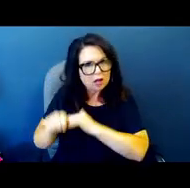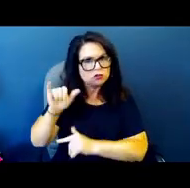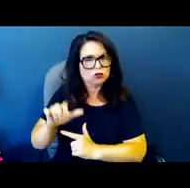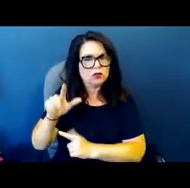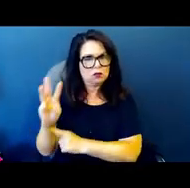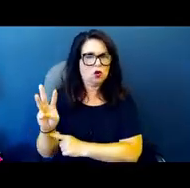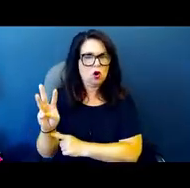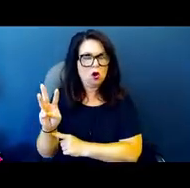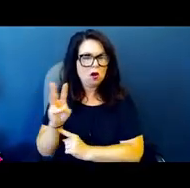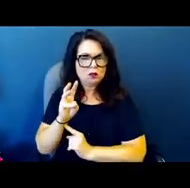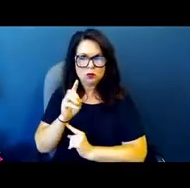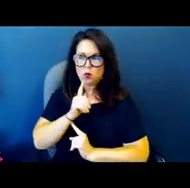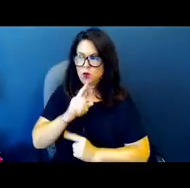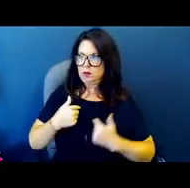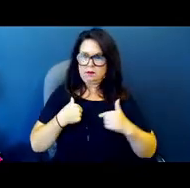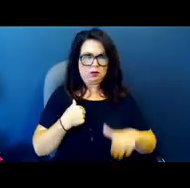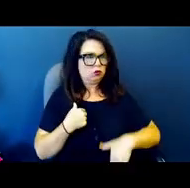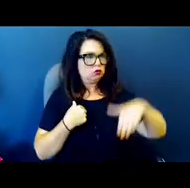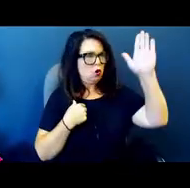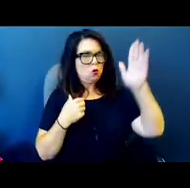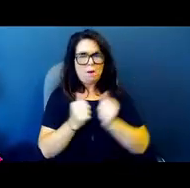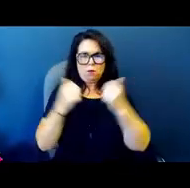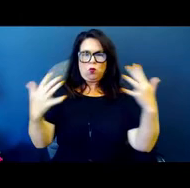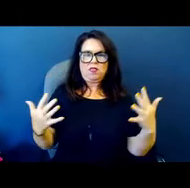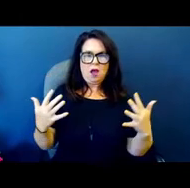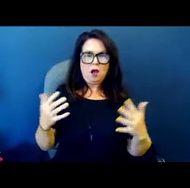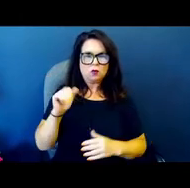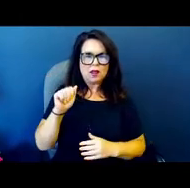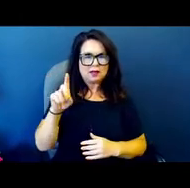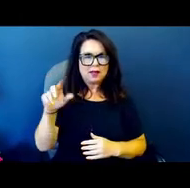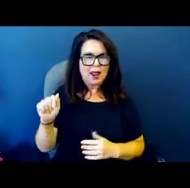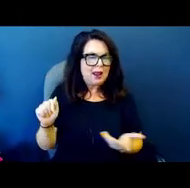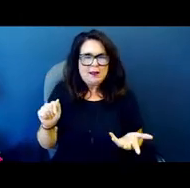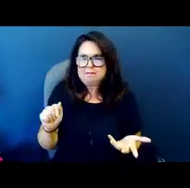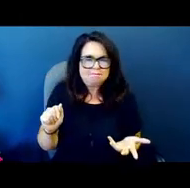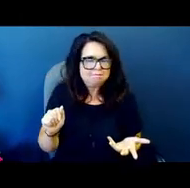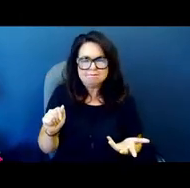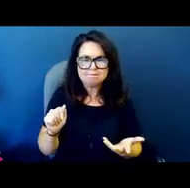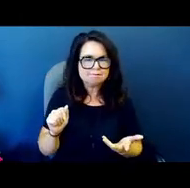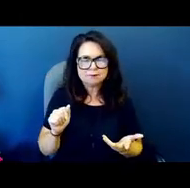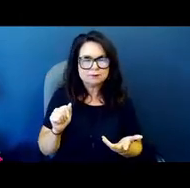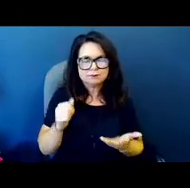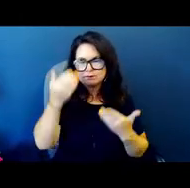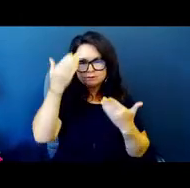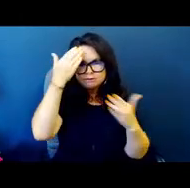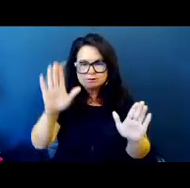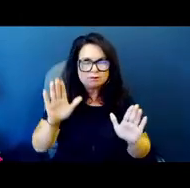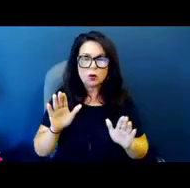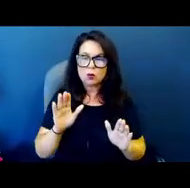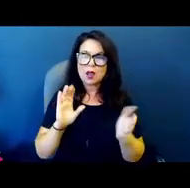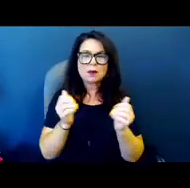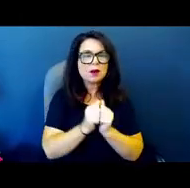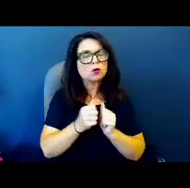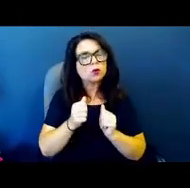know life without it, like the previous generation of advocates like Judy Heumann and others,